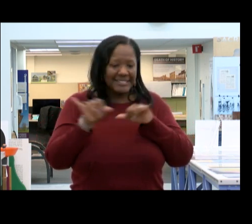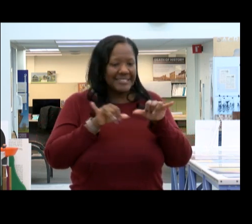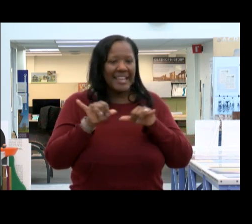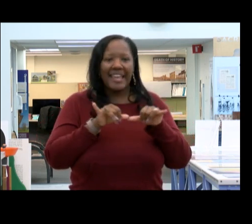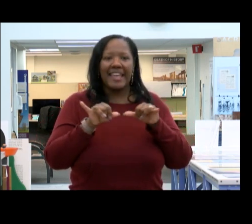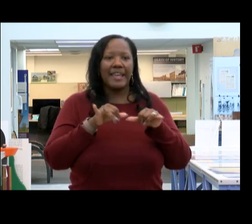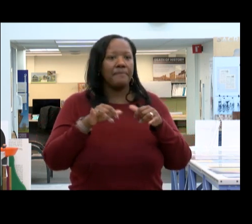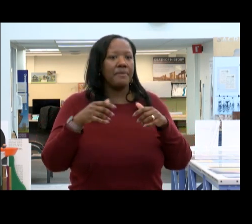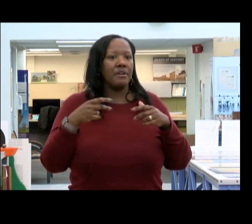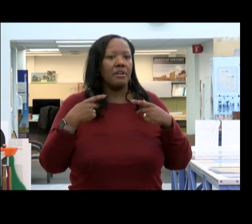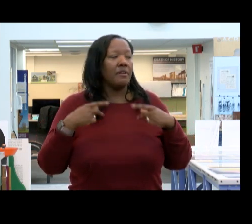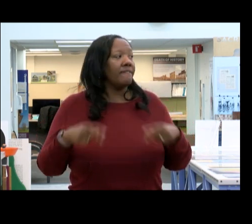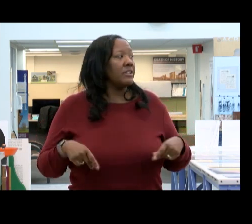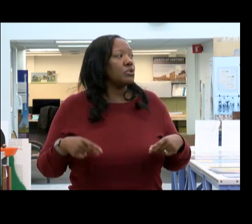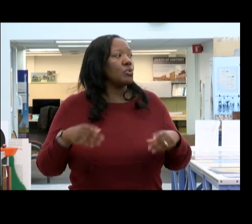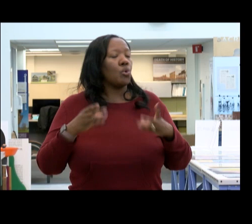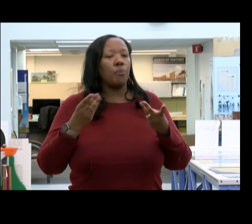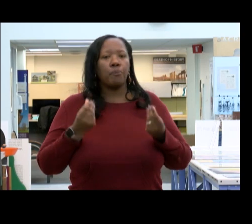your virgin acrylic.